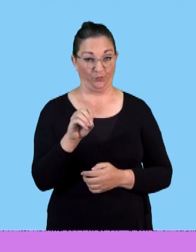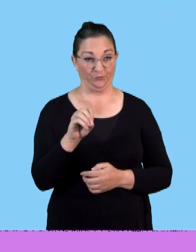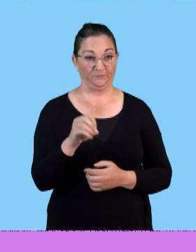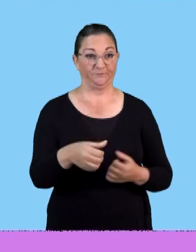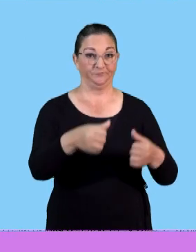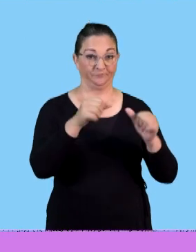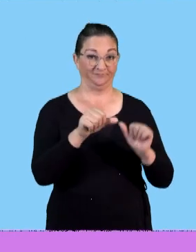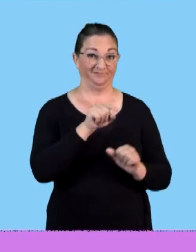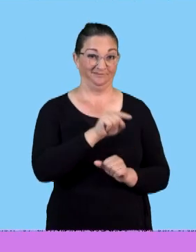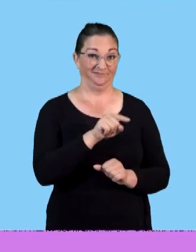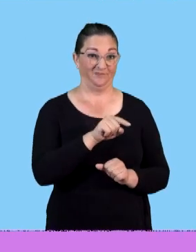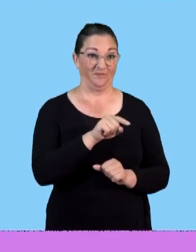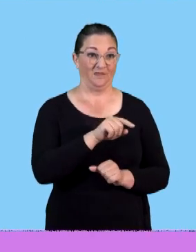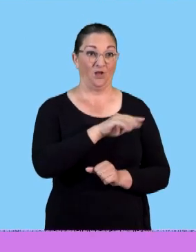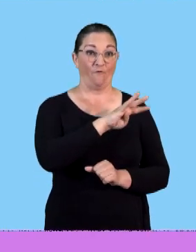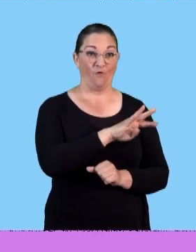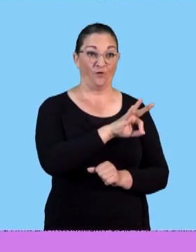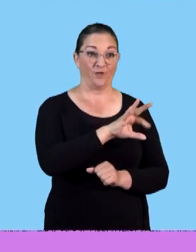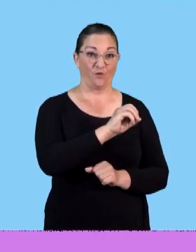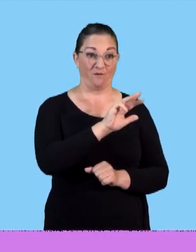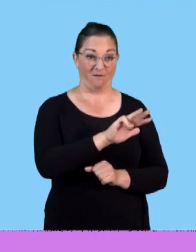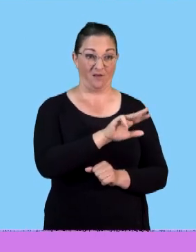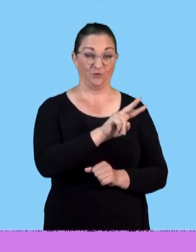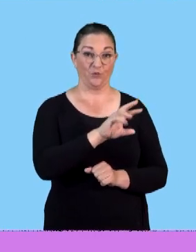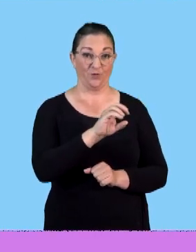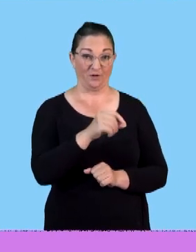4,309,200 grams. I therefore took the